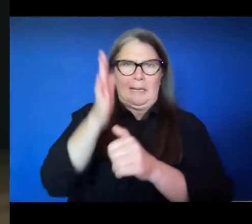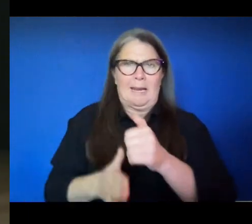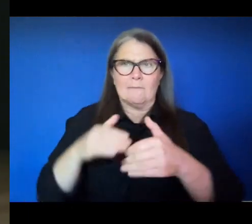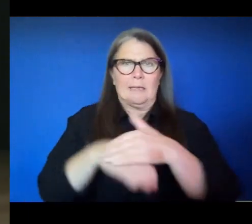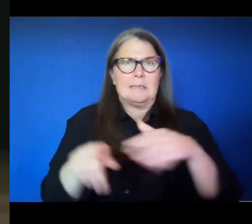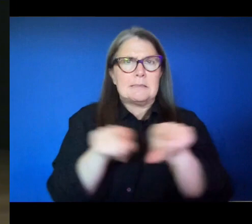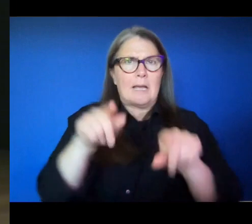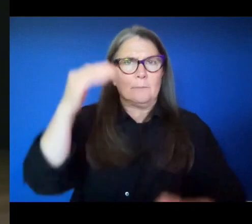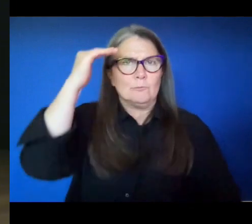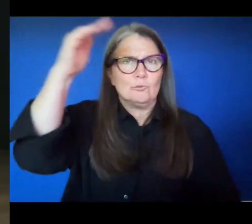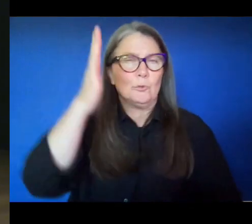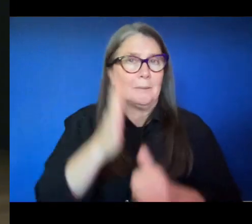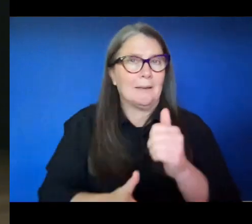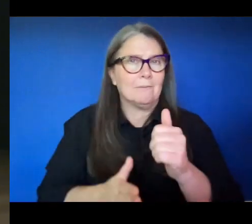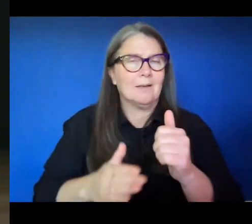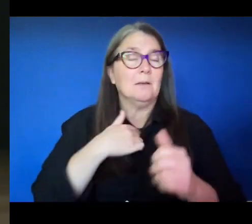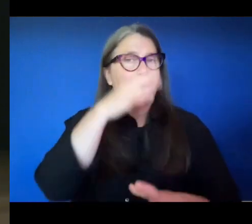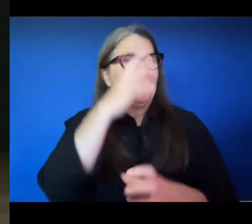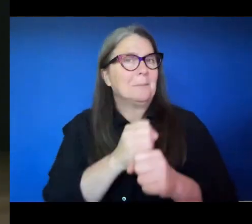that are important, and